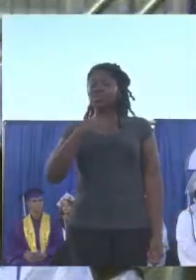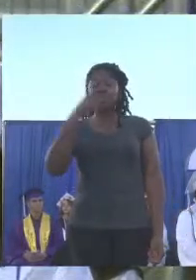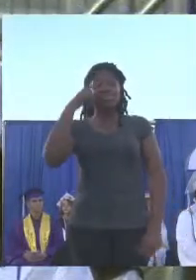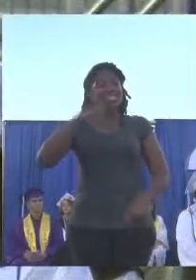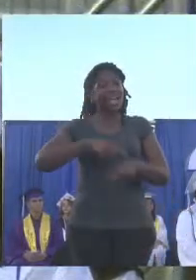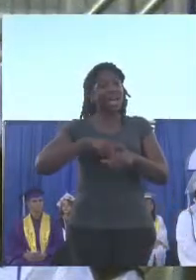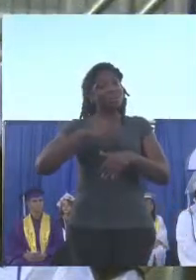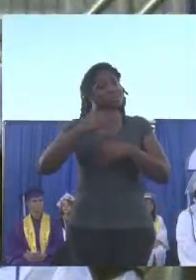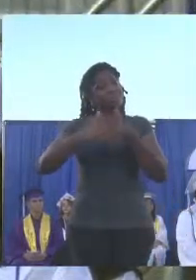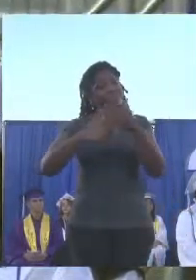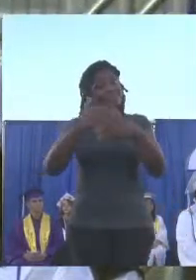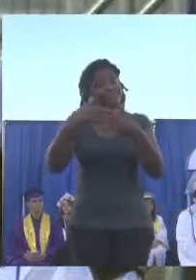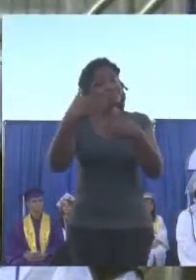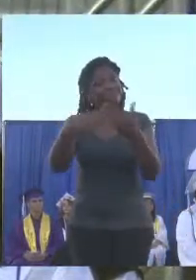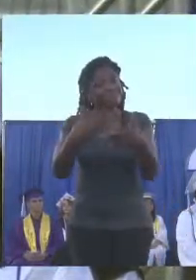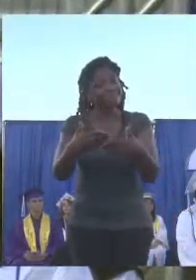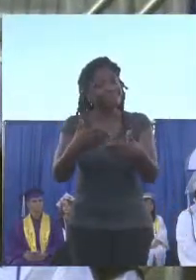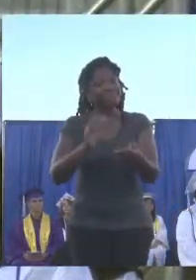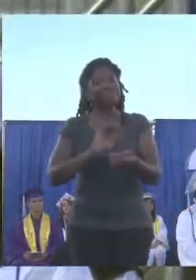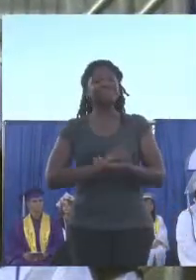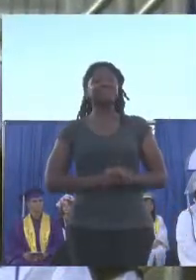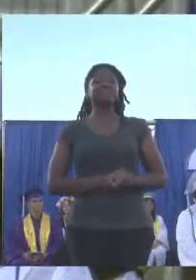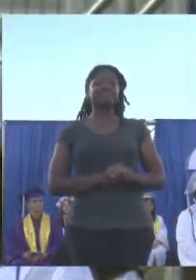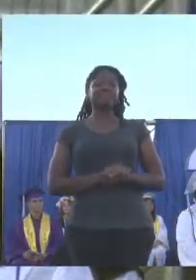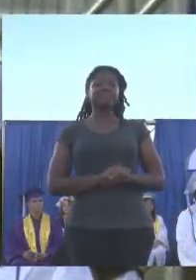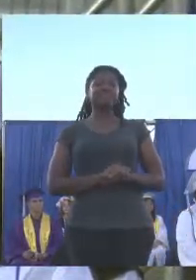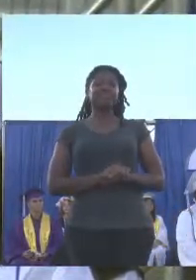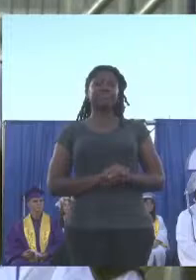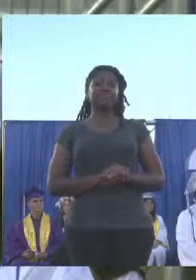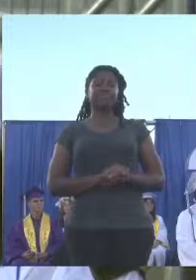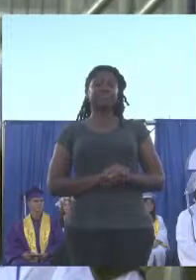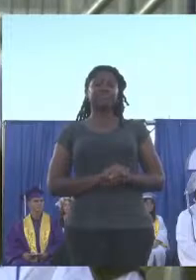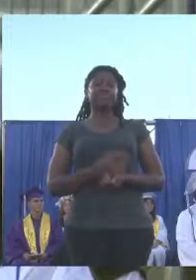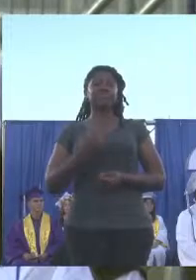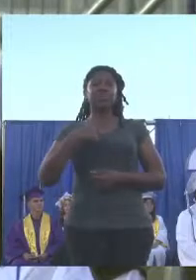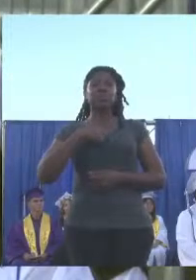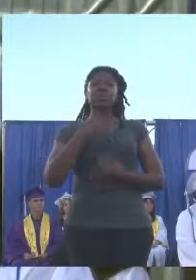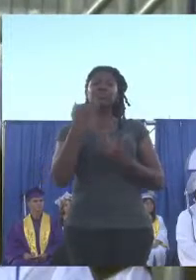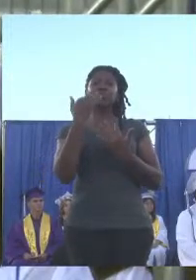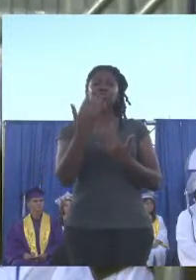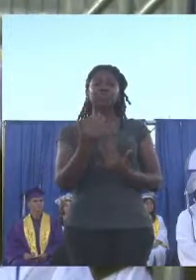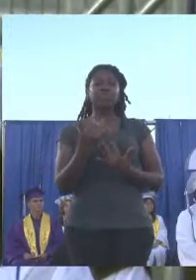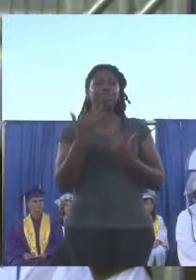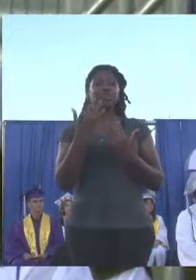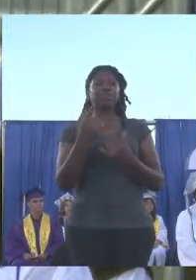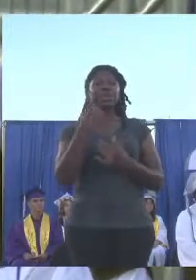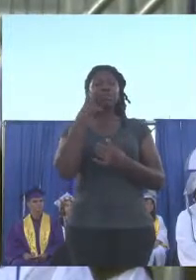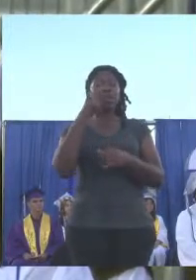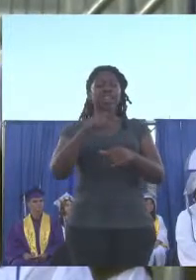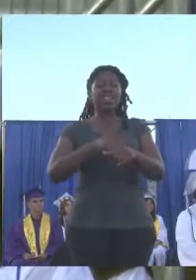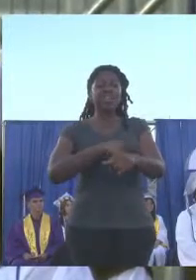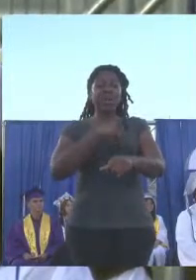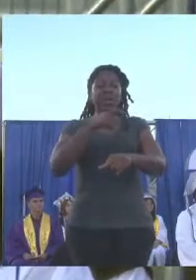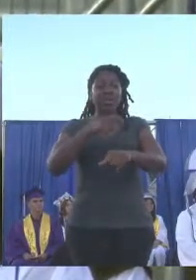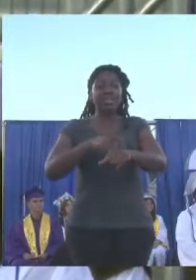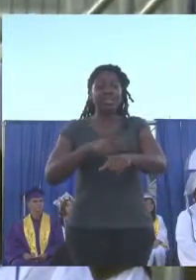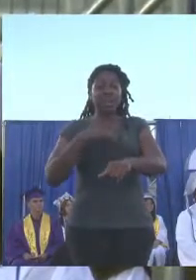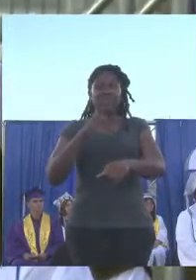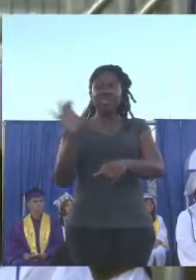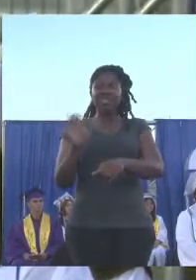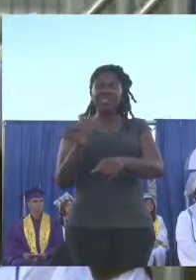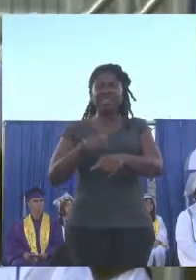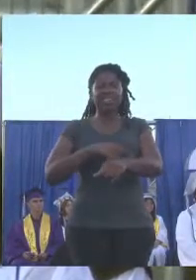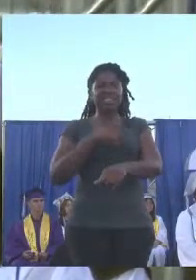time away. We have anticipated this for what seemed like forever, and